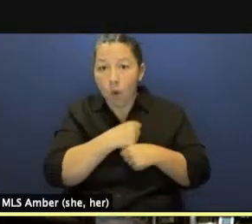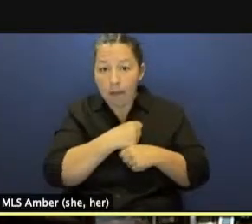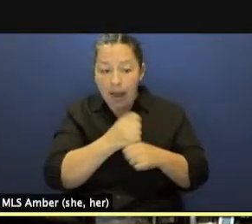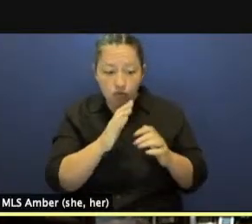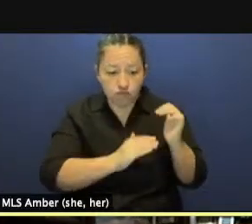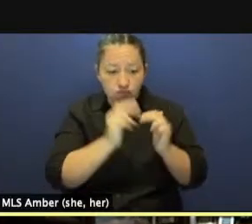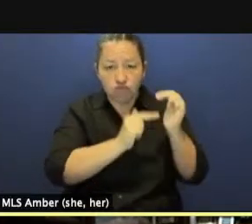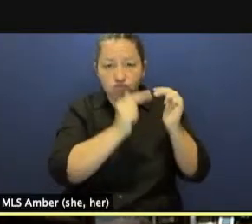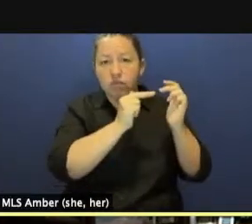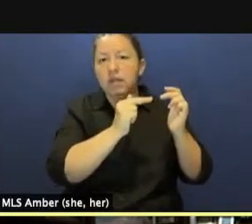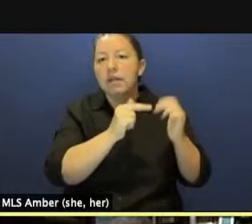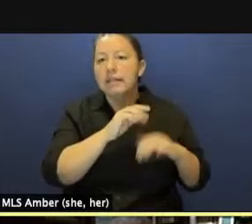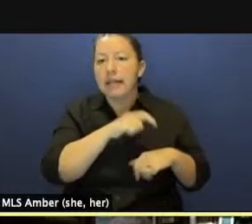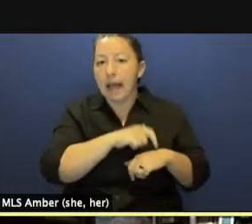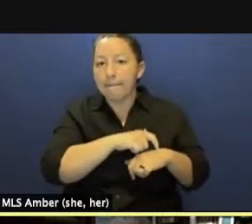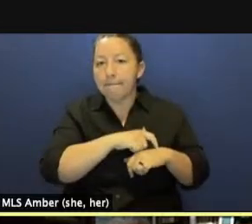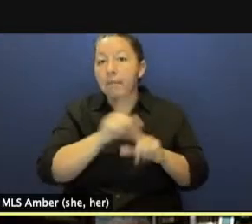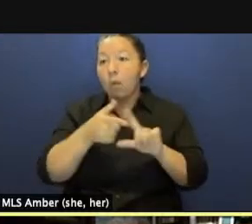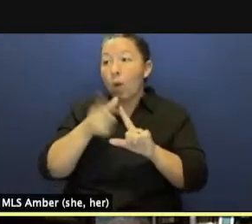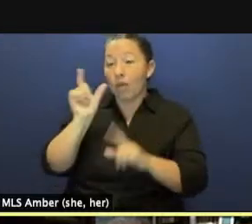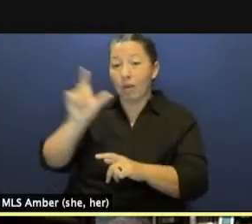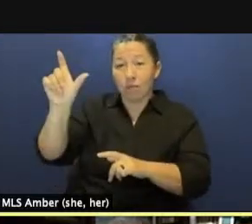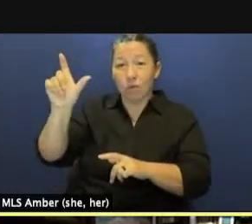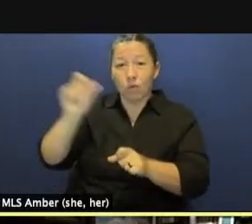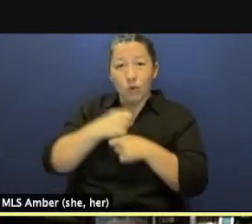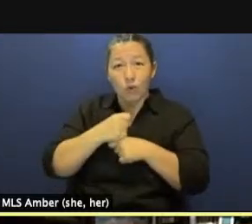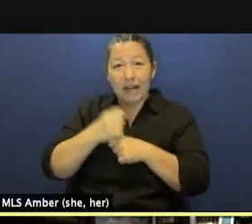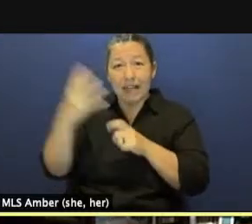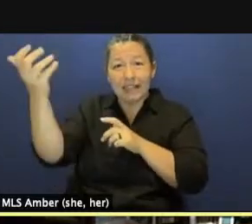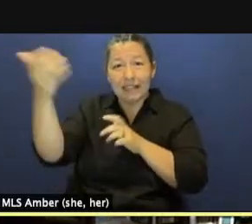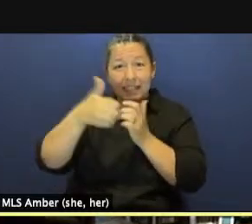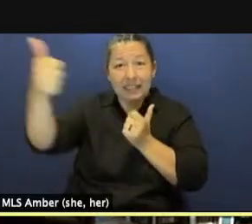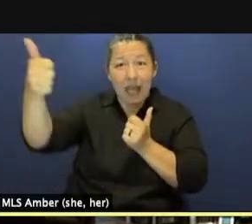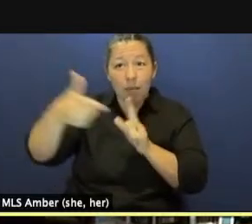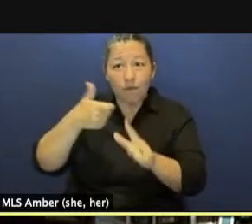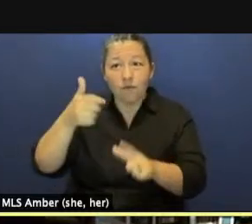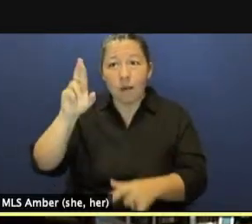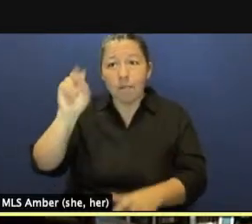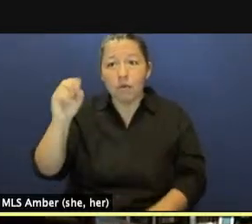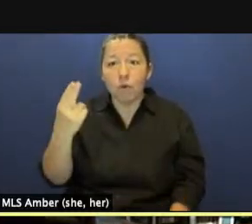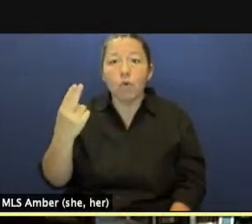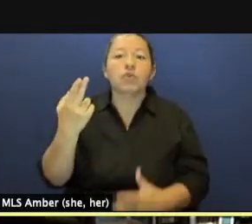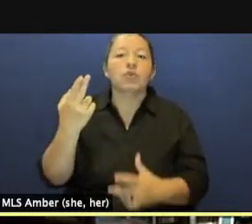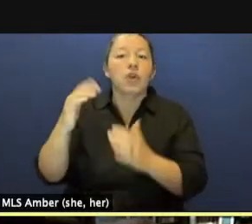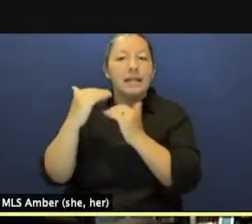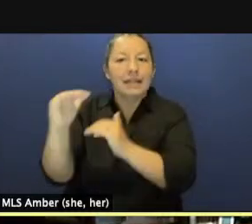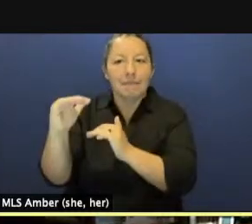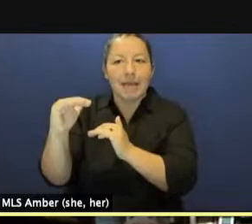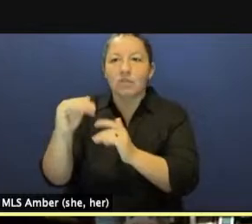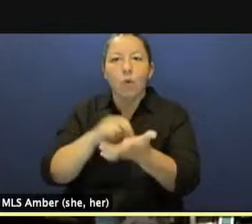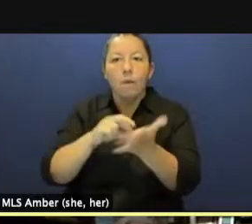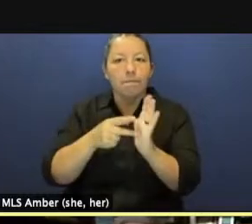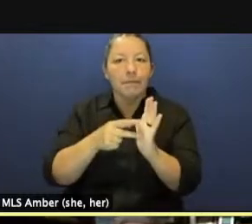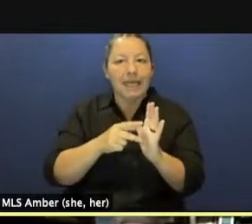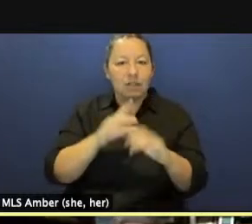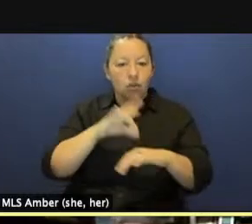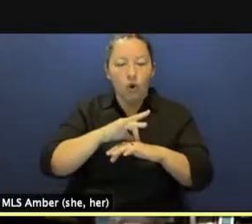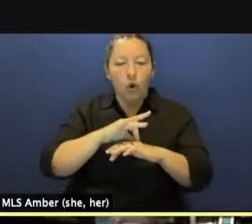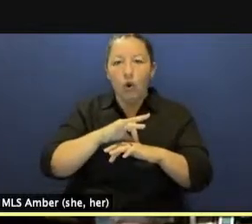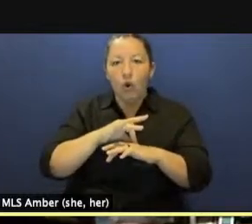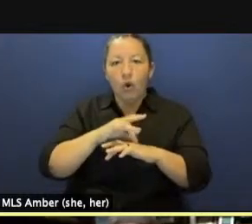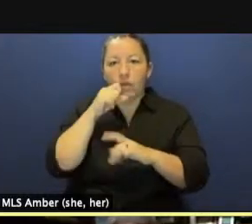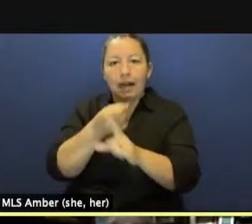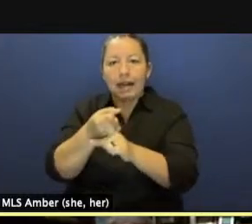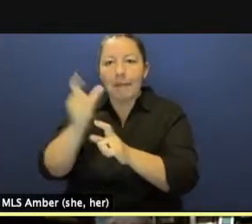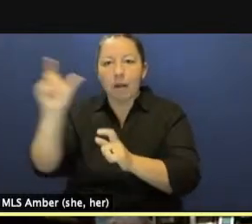was created outside the Roche limit from the giant impact hypothesis, and then began to move ever increasingly